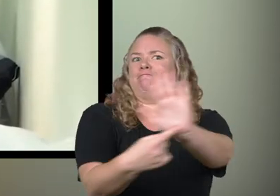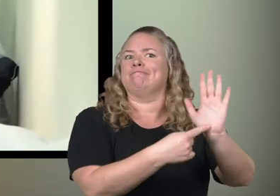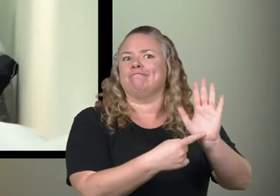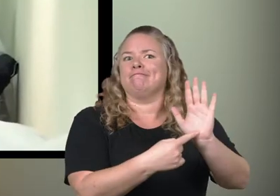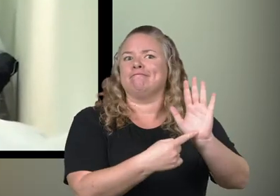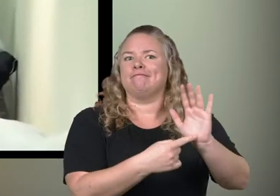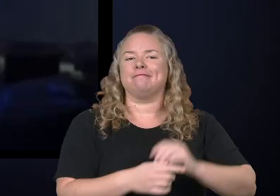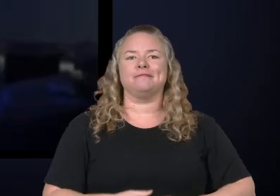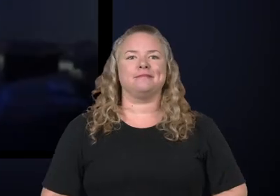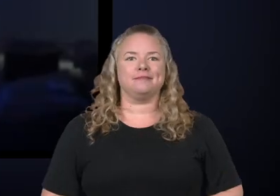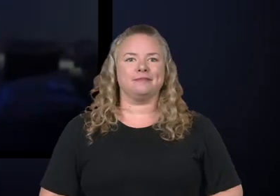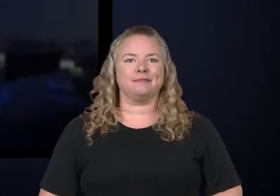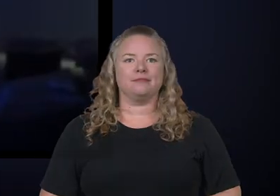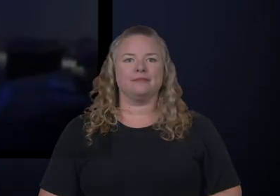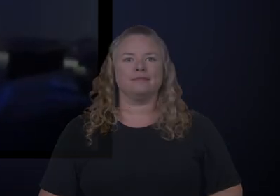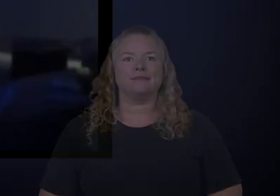diversifying narratives of British art.